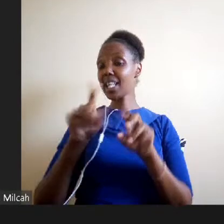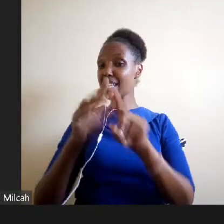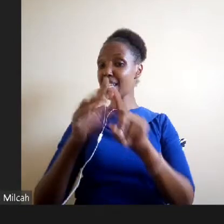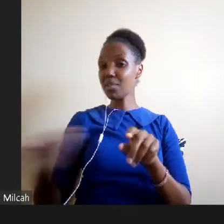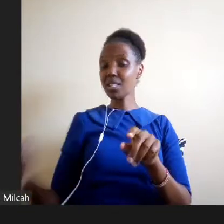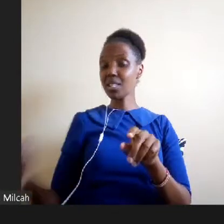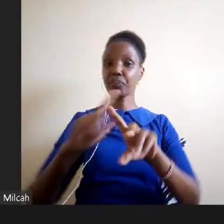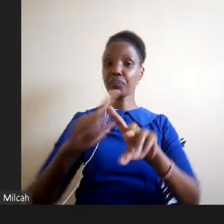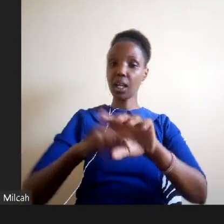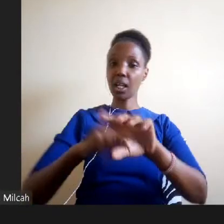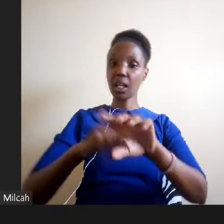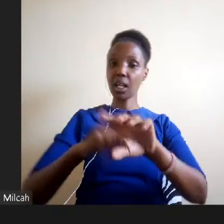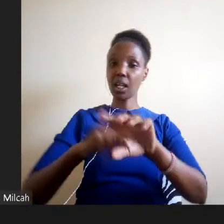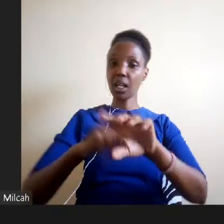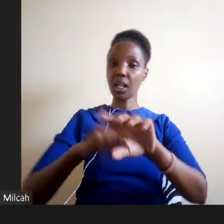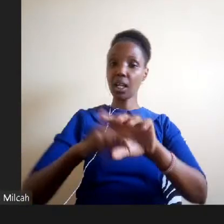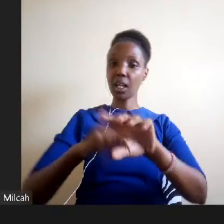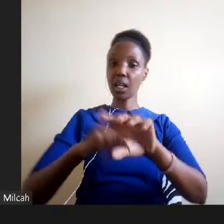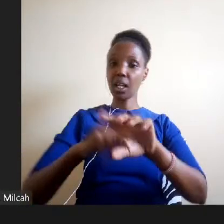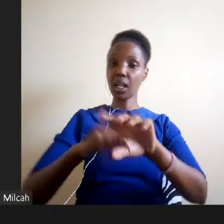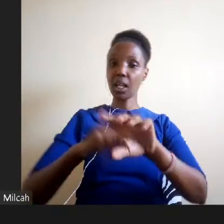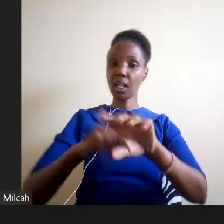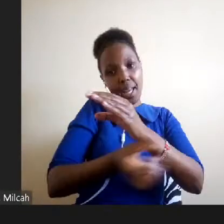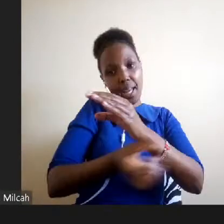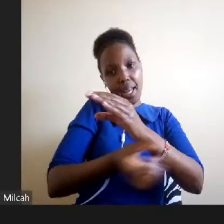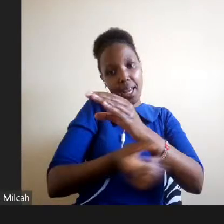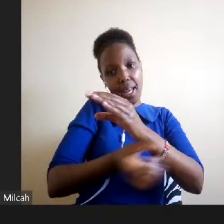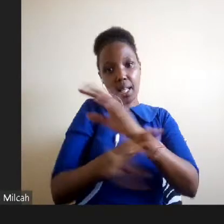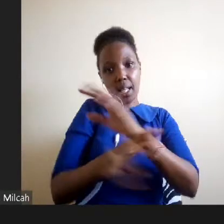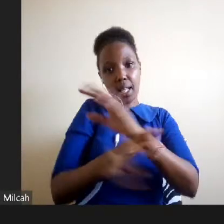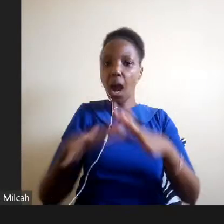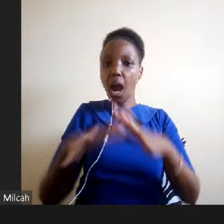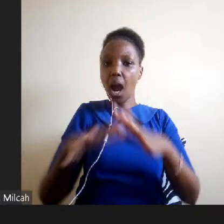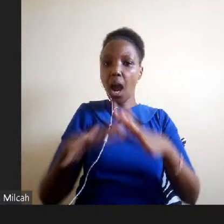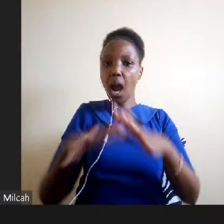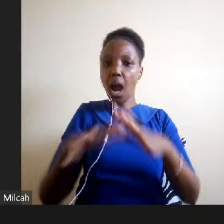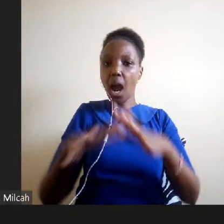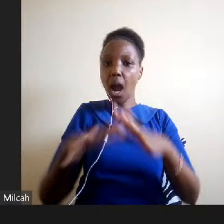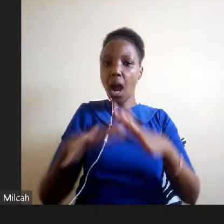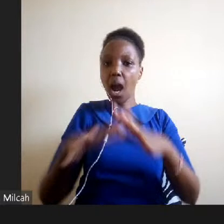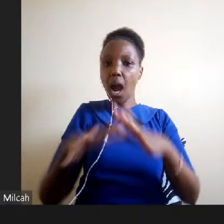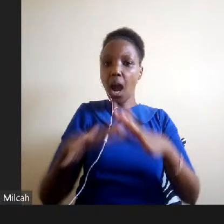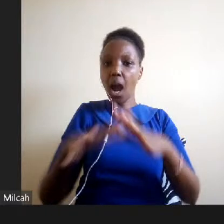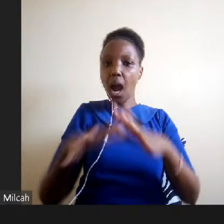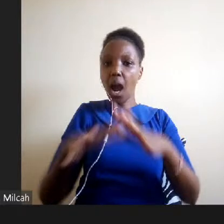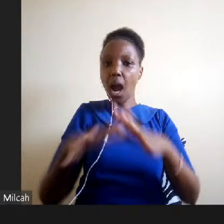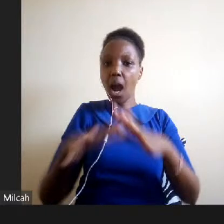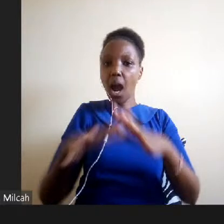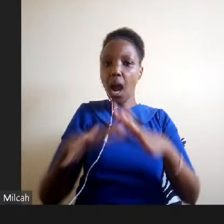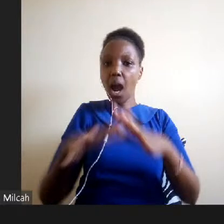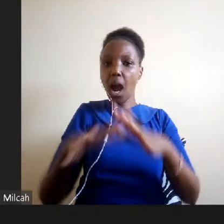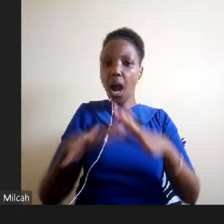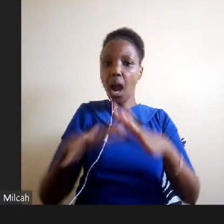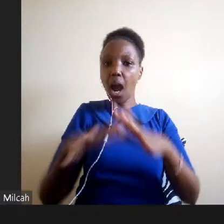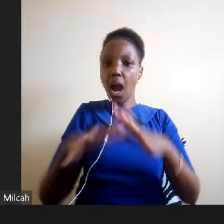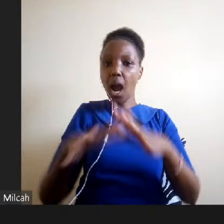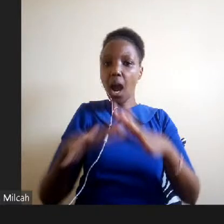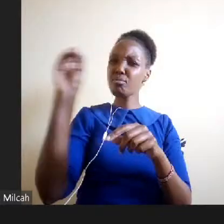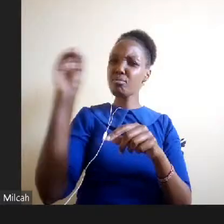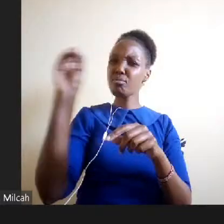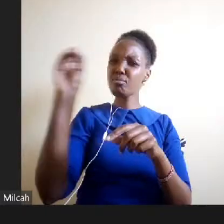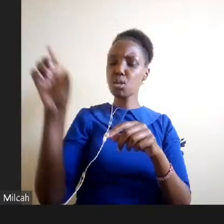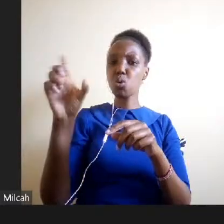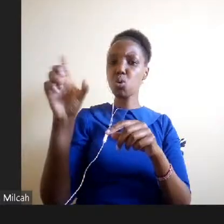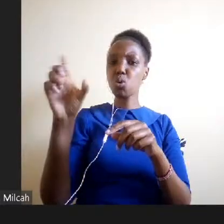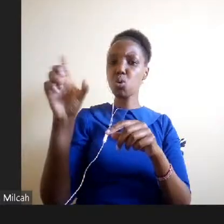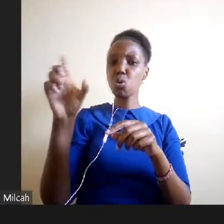like to continue explaining how we can be able to use the different kind of tools. Remember, here we are trying to get you